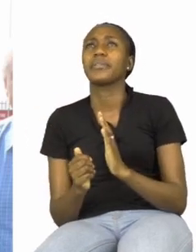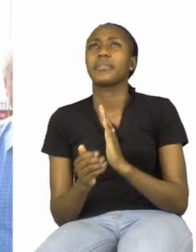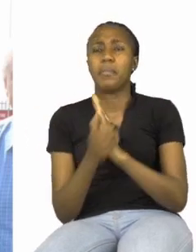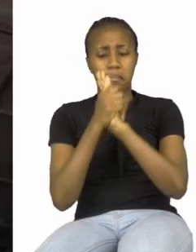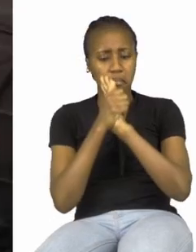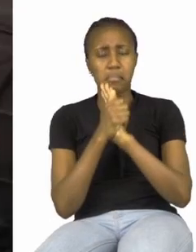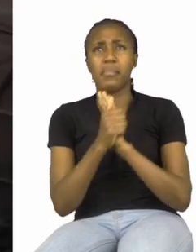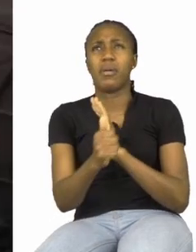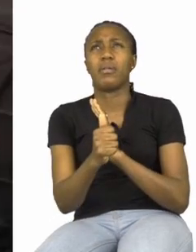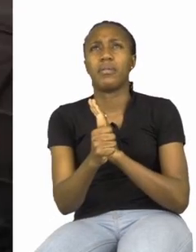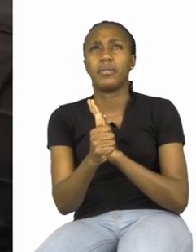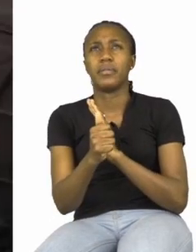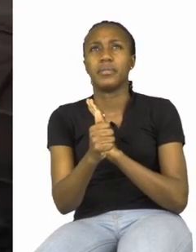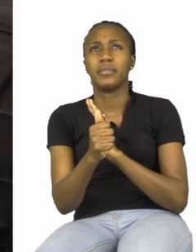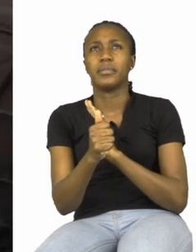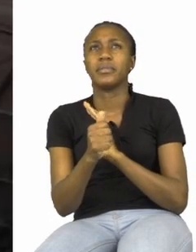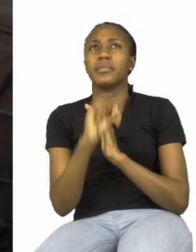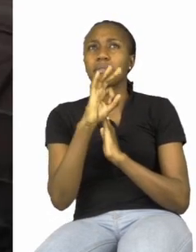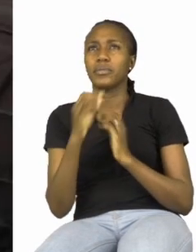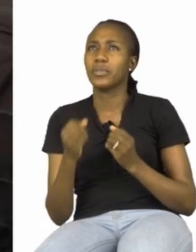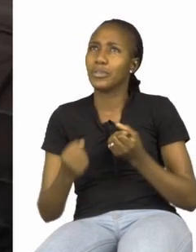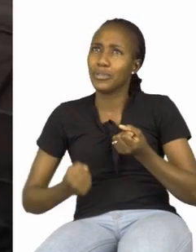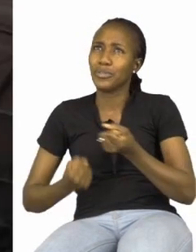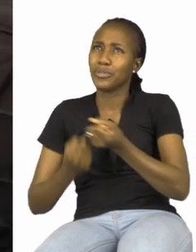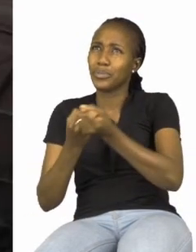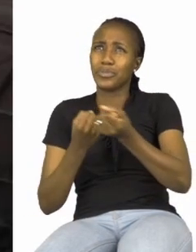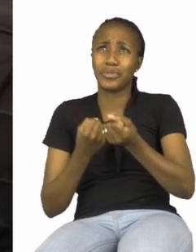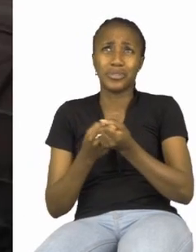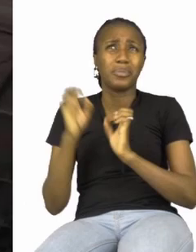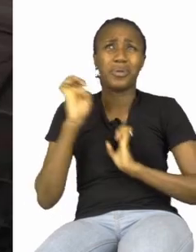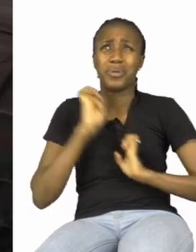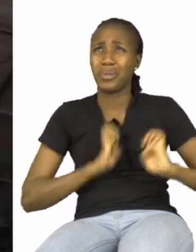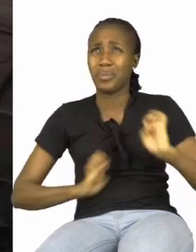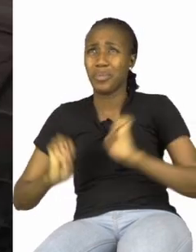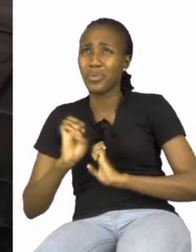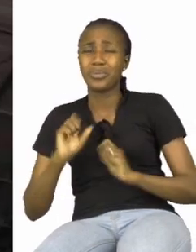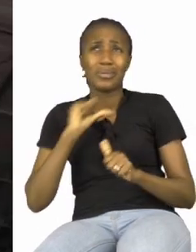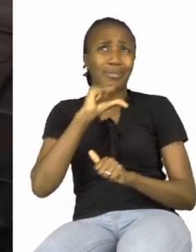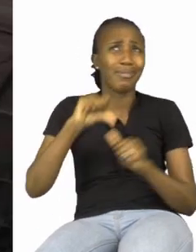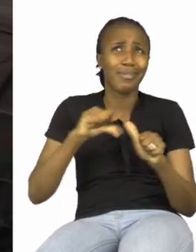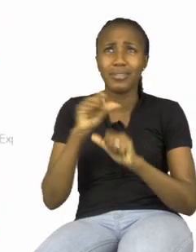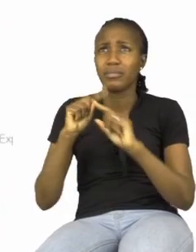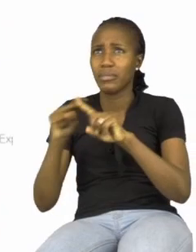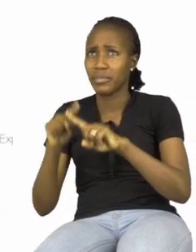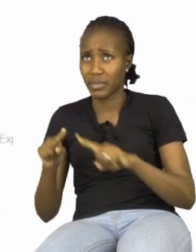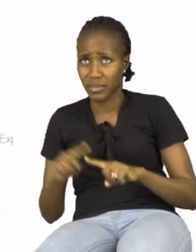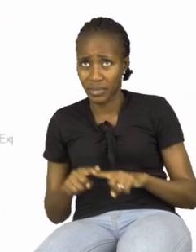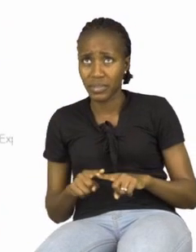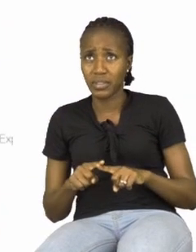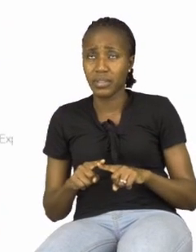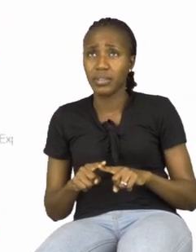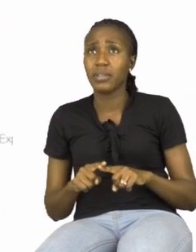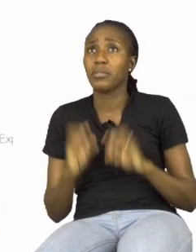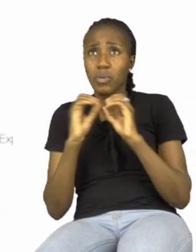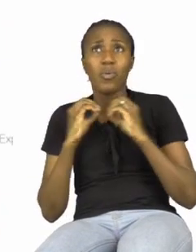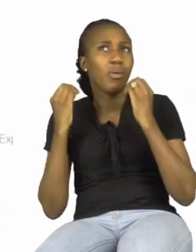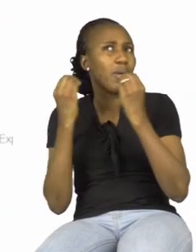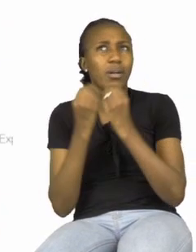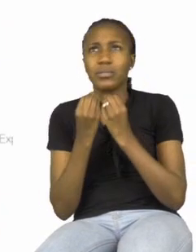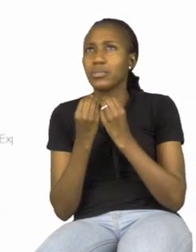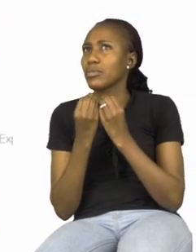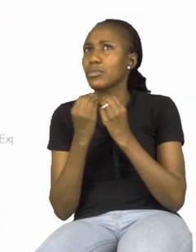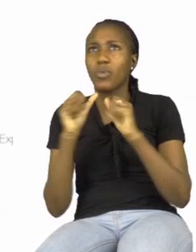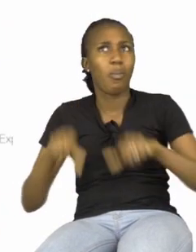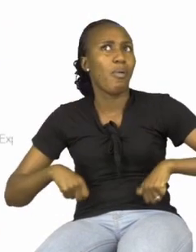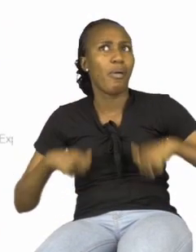teams, if we provide all that type of support structures, we feel that our union will be quite a healthy union.